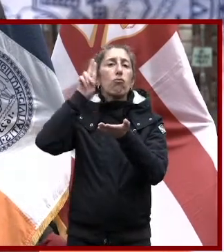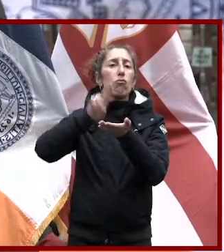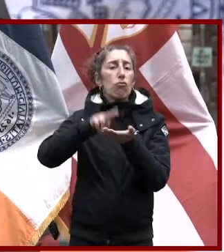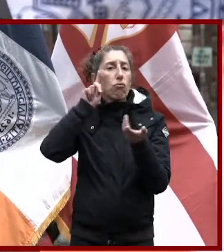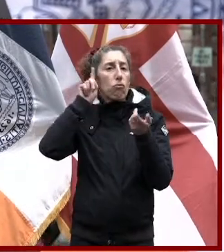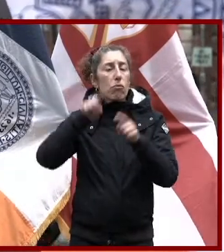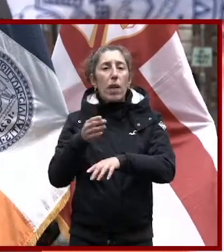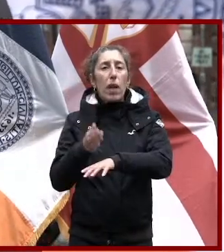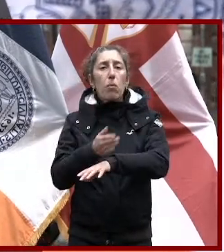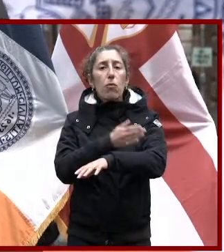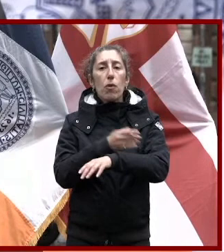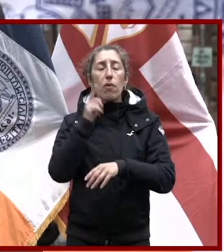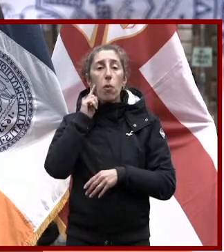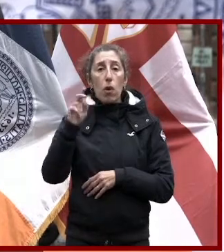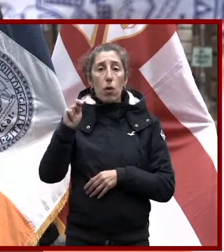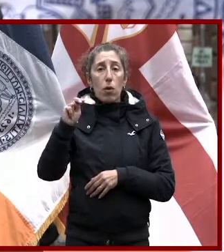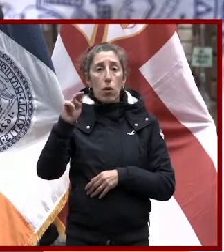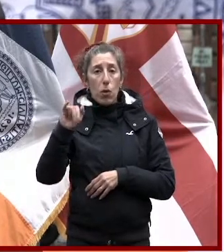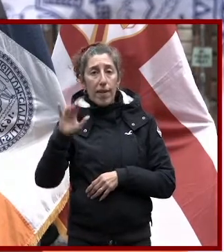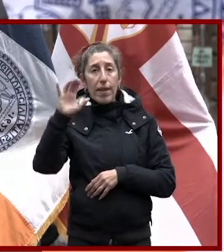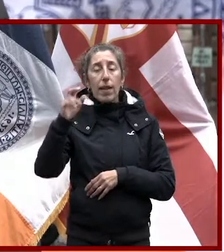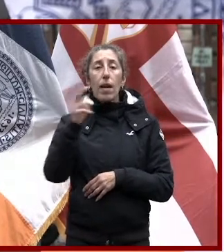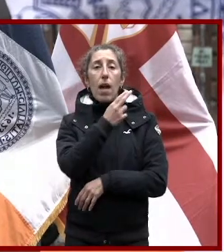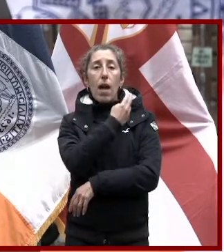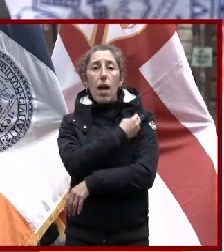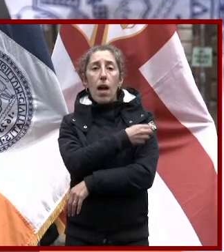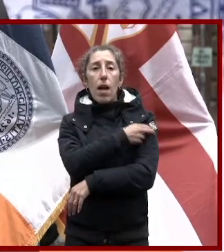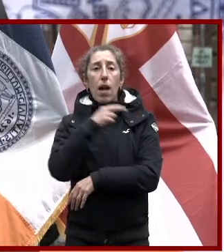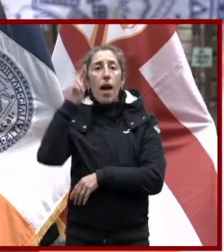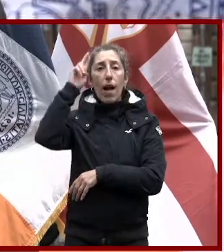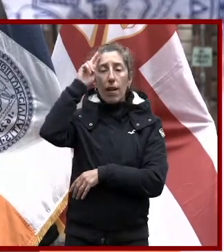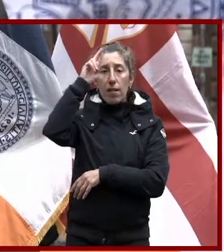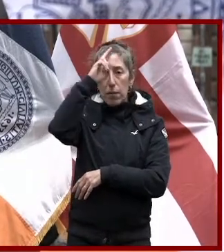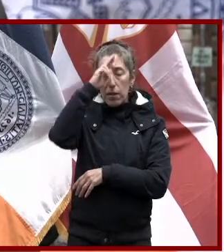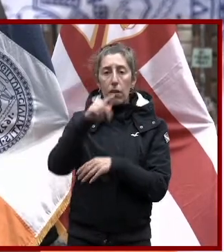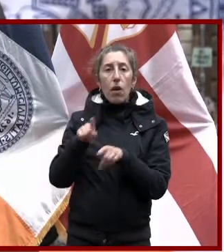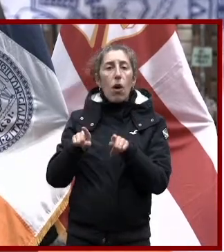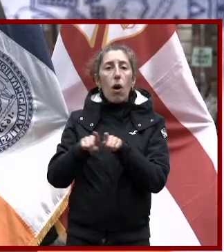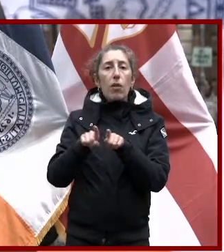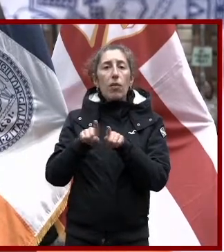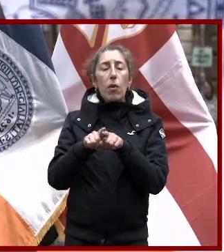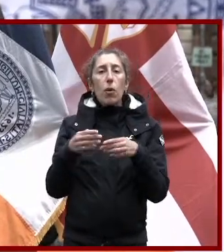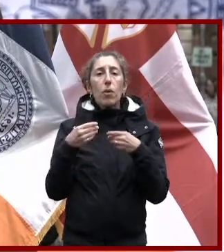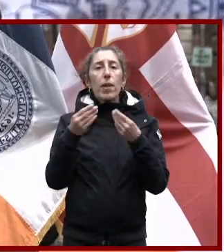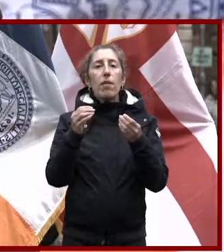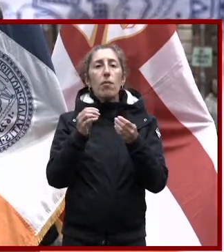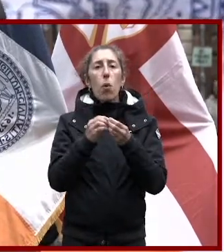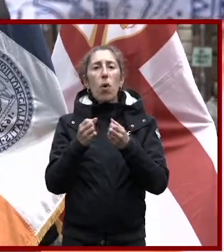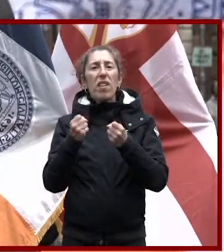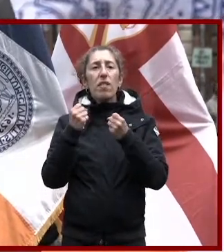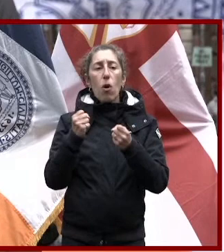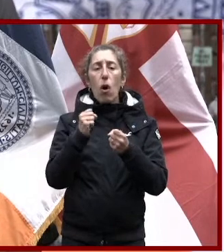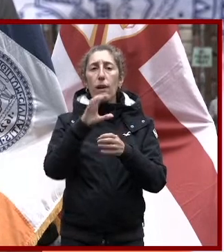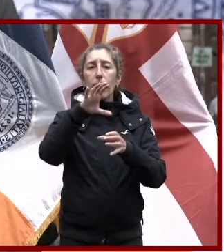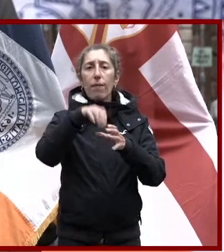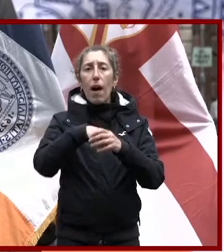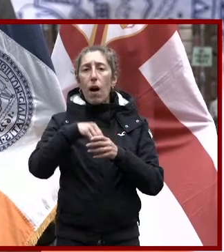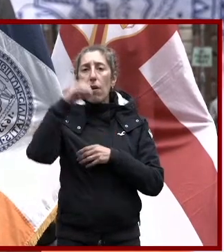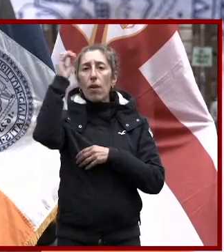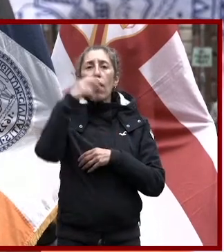York City hospitals and give frontline workers a stronger voice in staffing and in health and